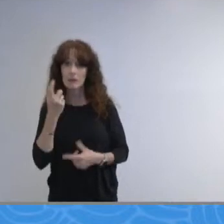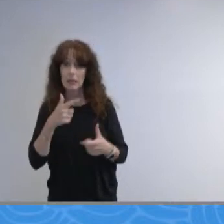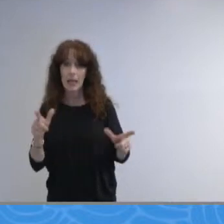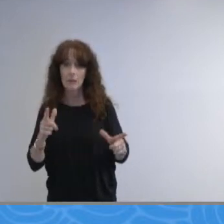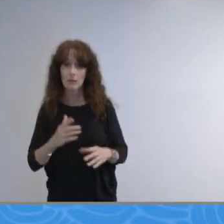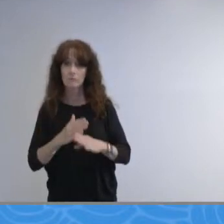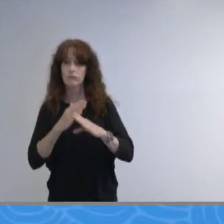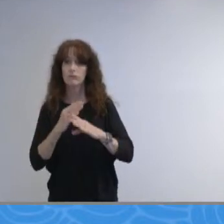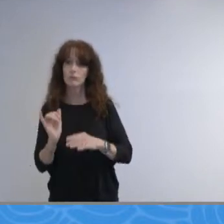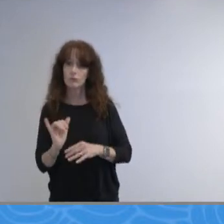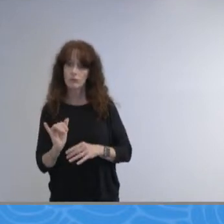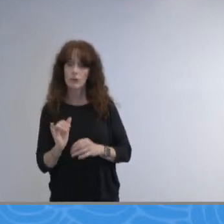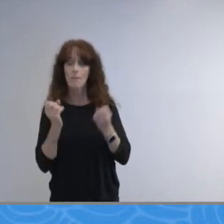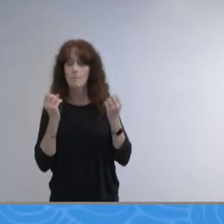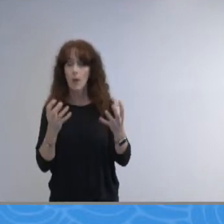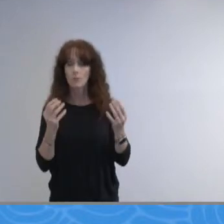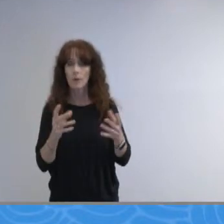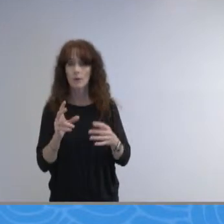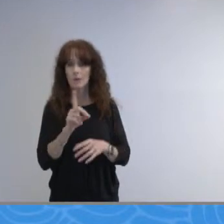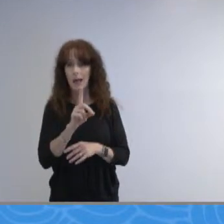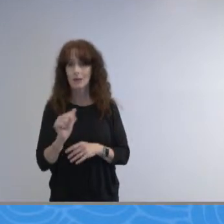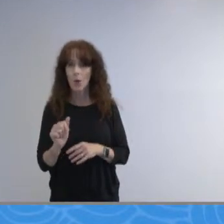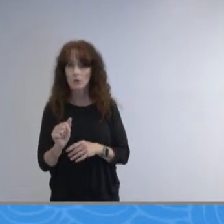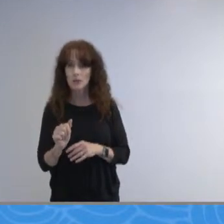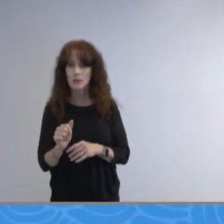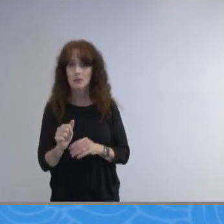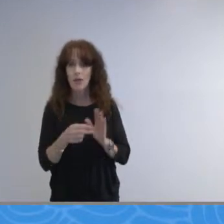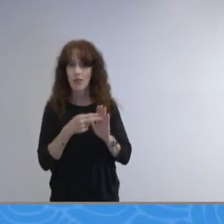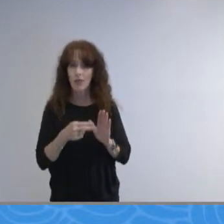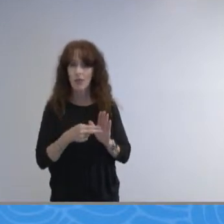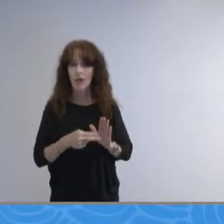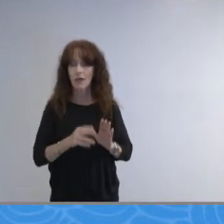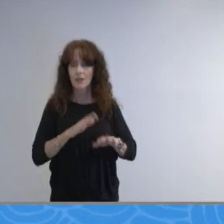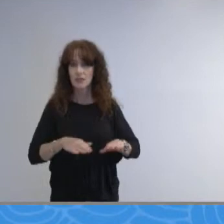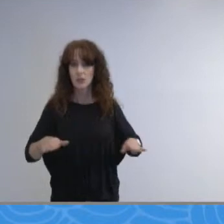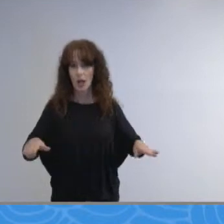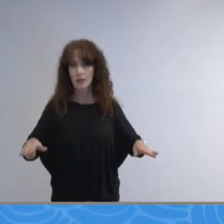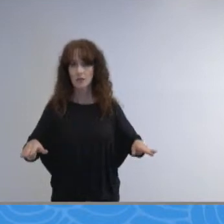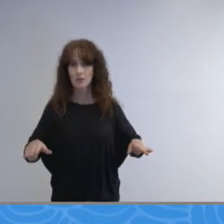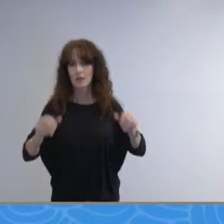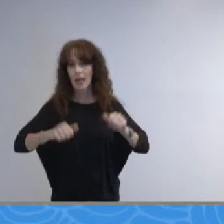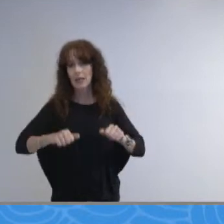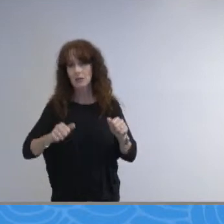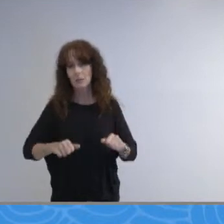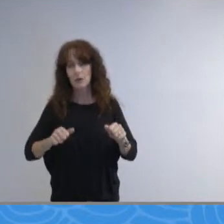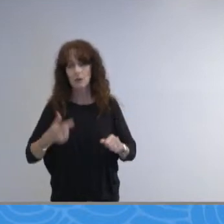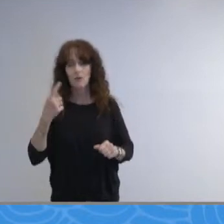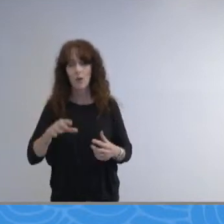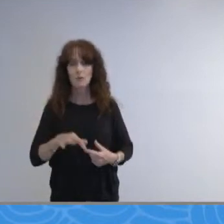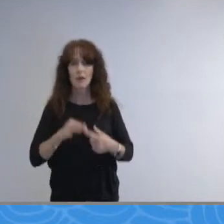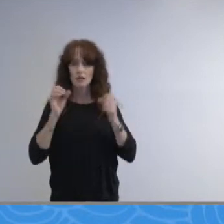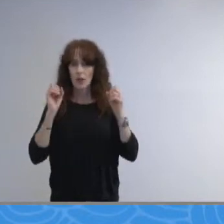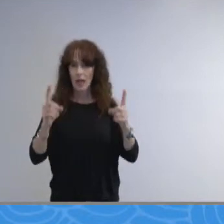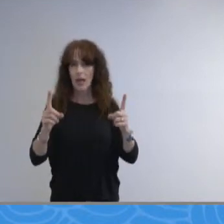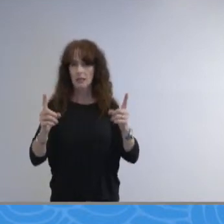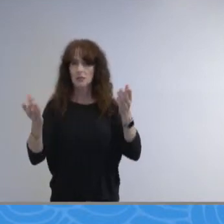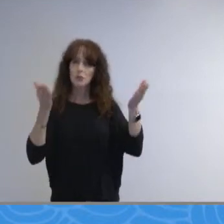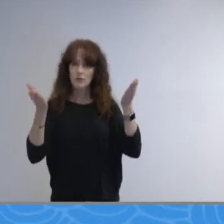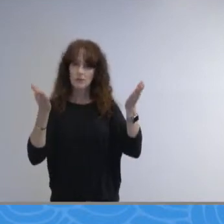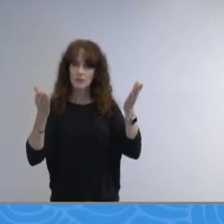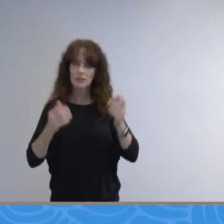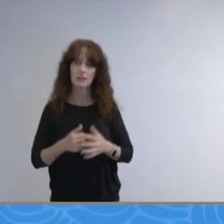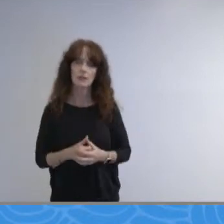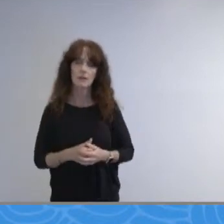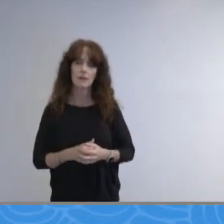impairment. So there could be multiple diagnoses that result in the child's eligibility for special education services.